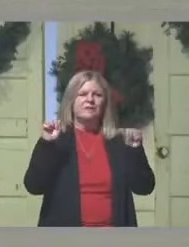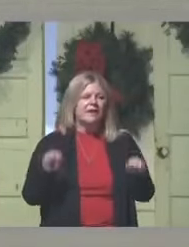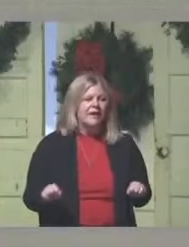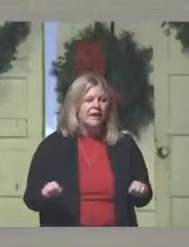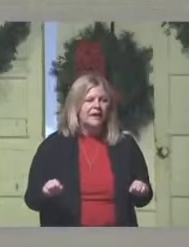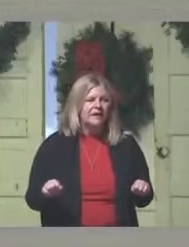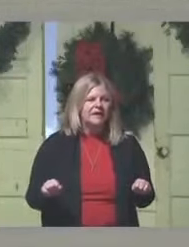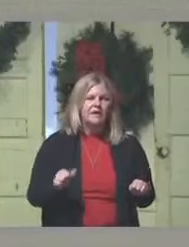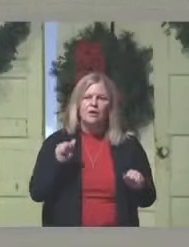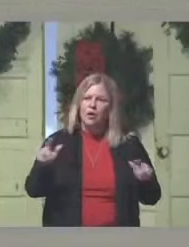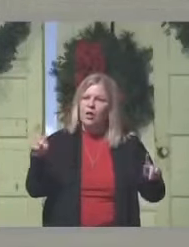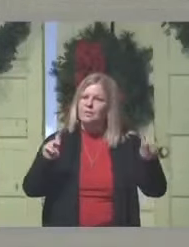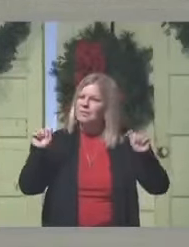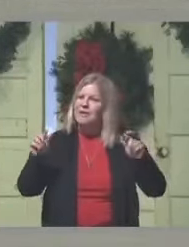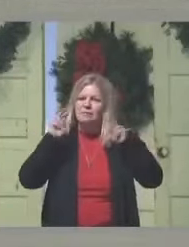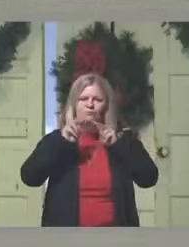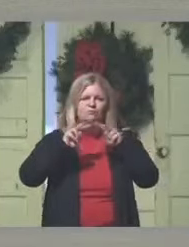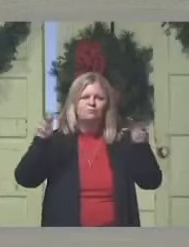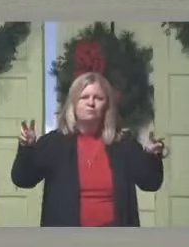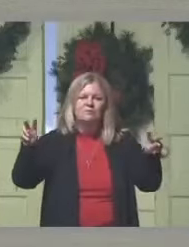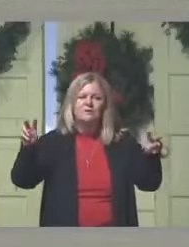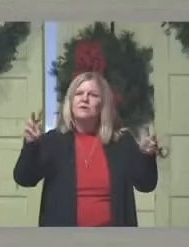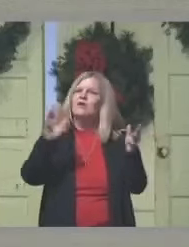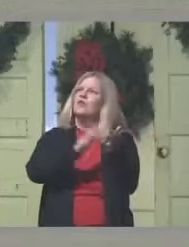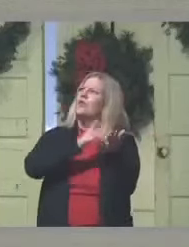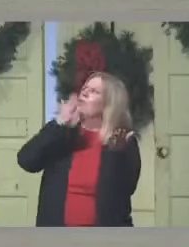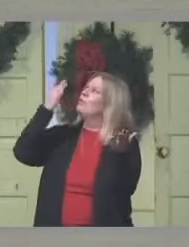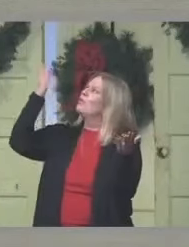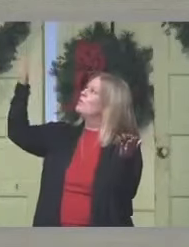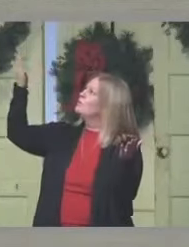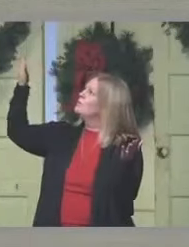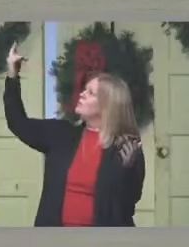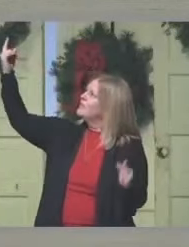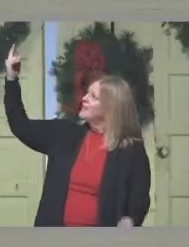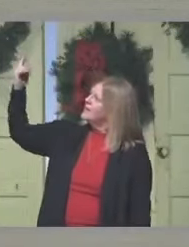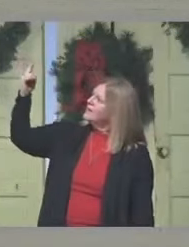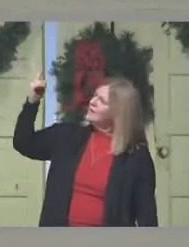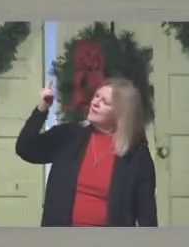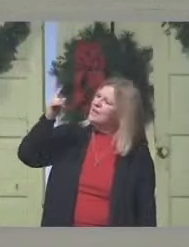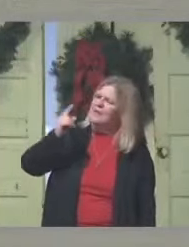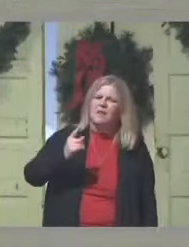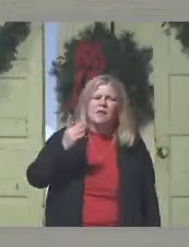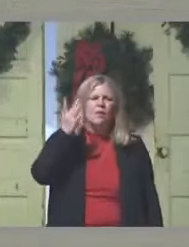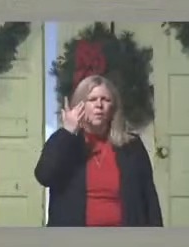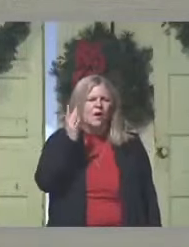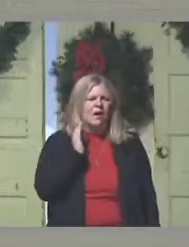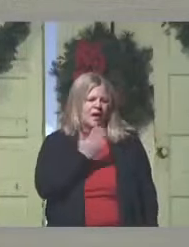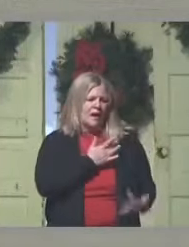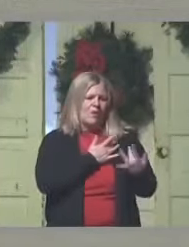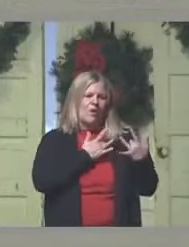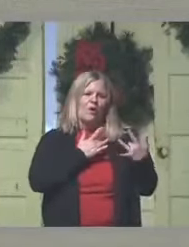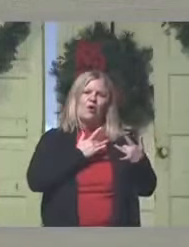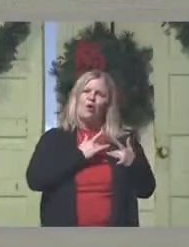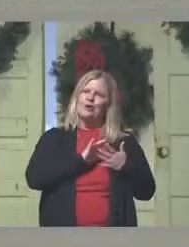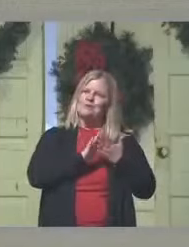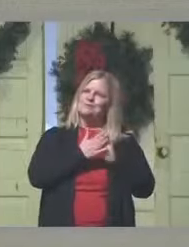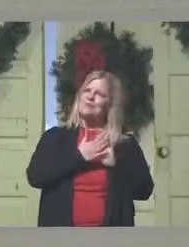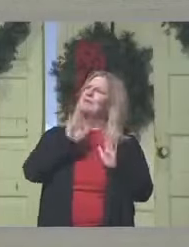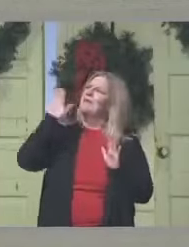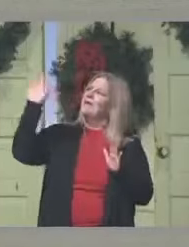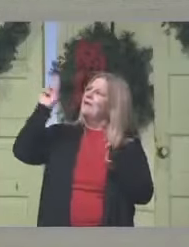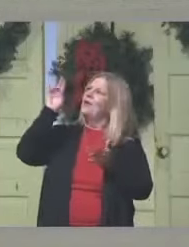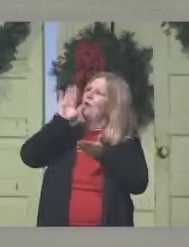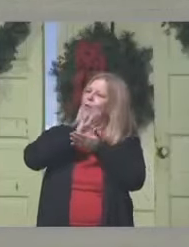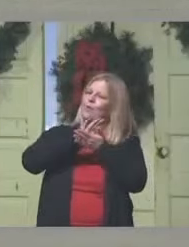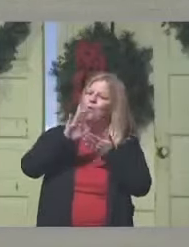which all can see the glory of the one who came to make our hearts his holy home.